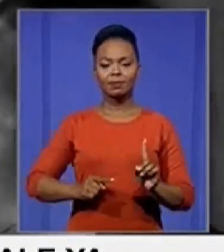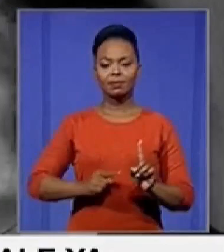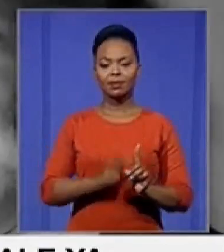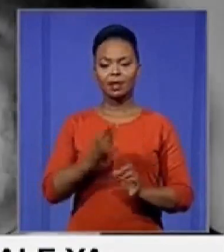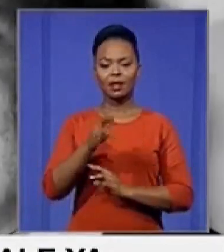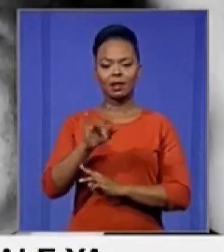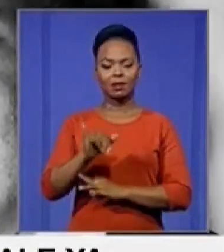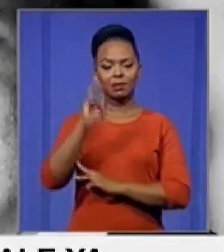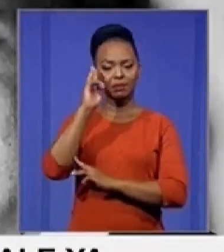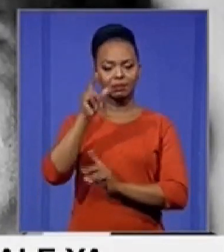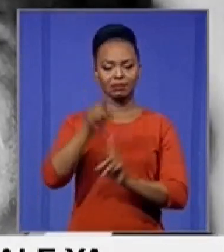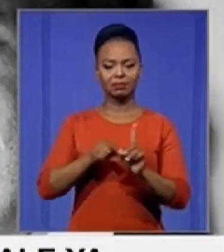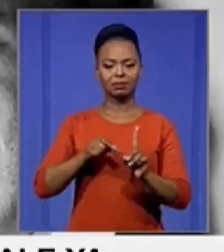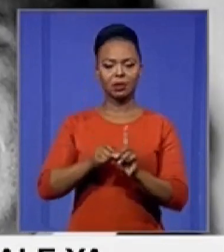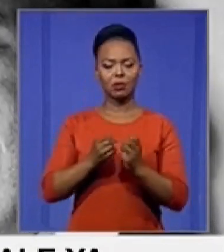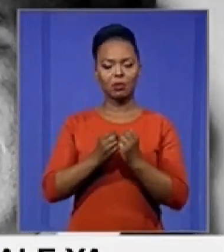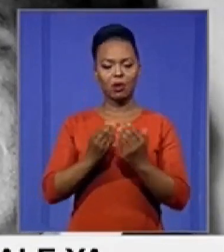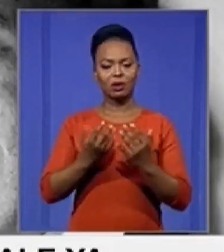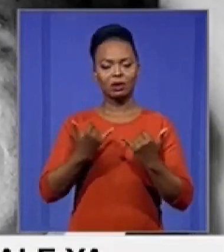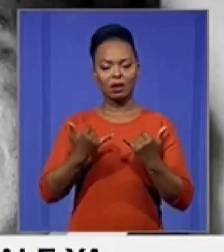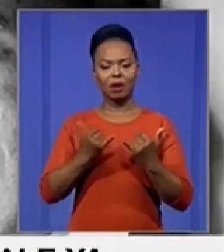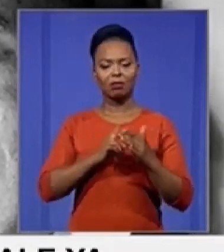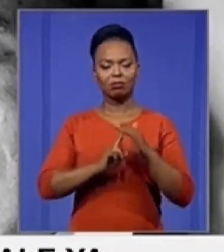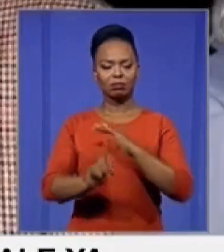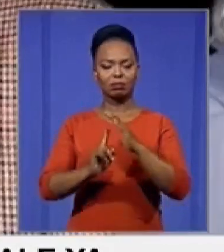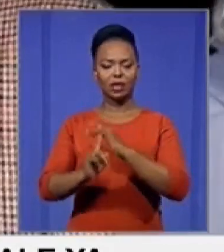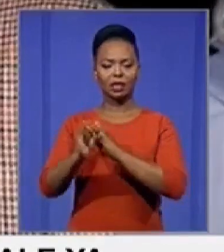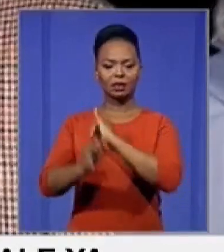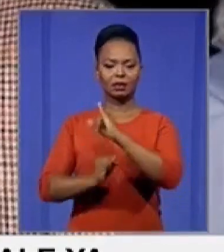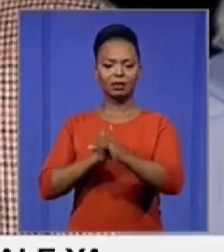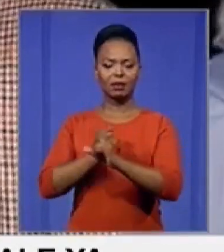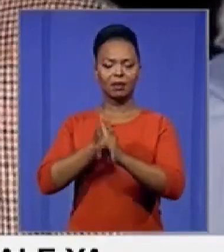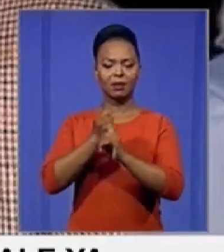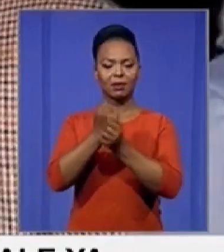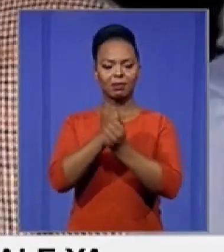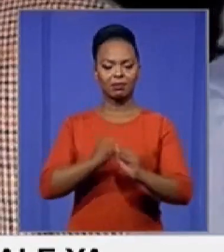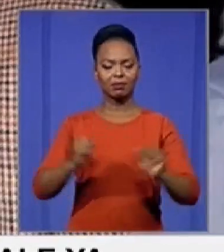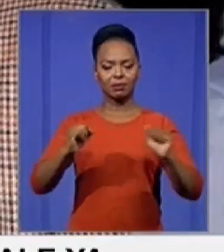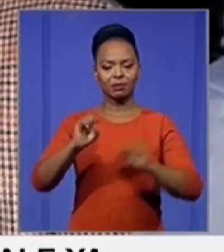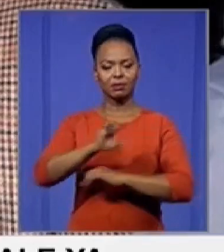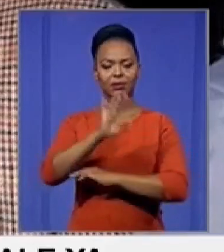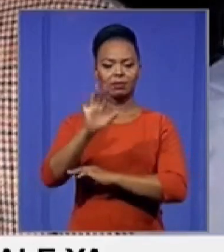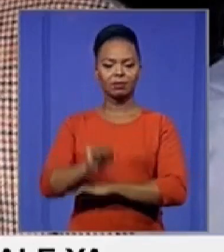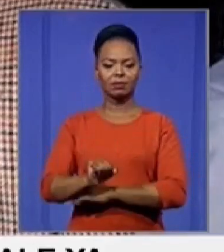Belafonte o hopolwa ka kabelo ya hae dinaheng tsa matjhaba moo a thusitseng ho lwanela tokoloho ya Afrika Borwa.